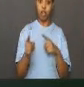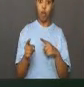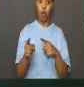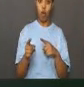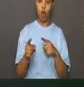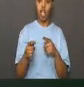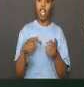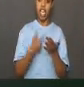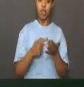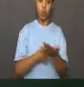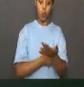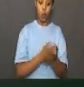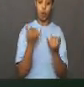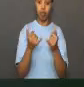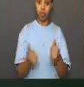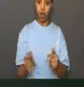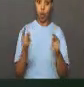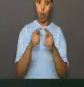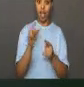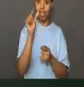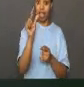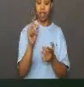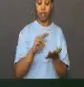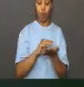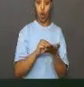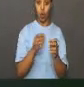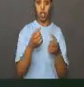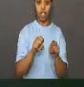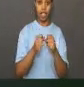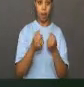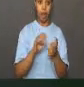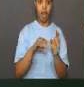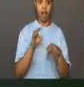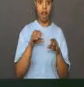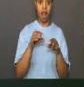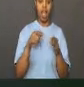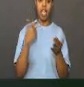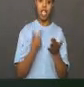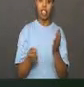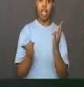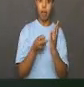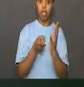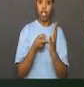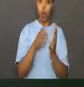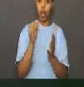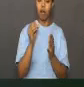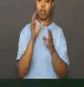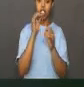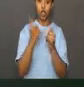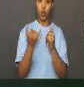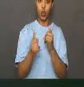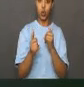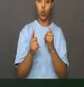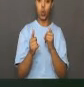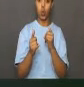glucose to be split into smaller molecules. And in the last 5 steps,